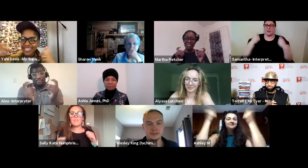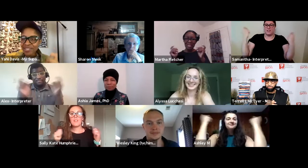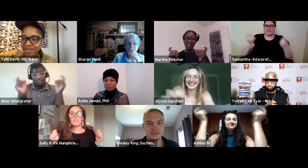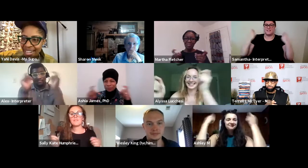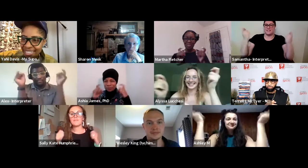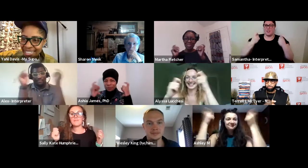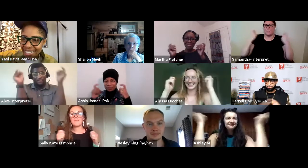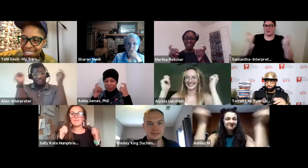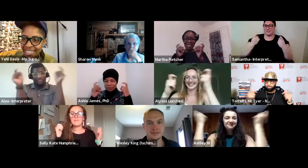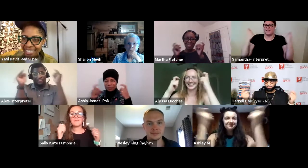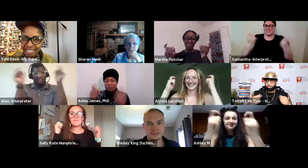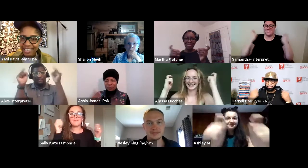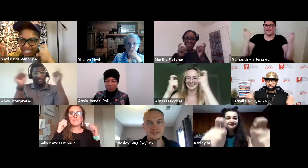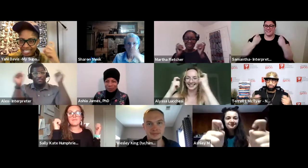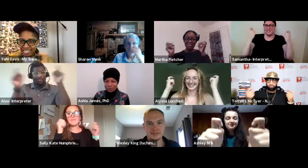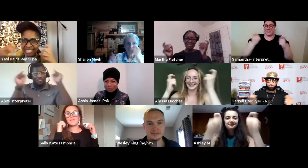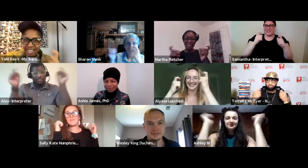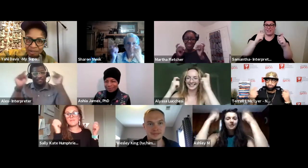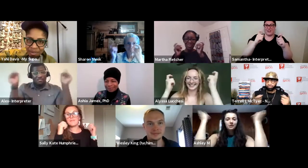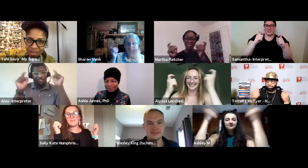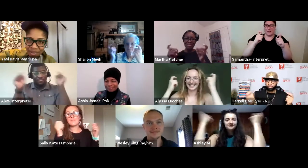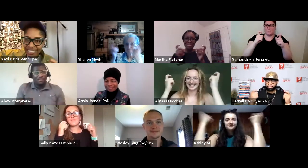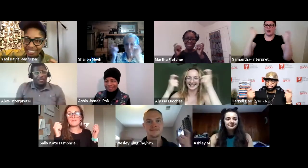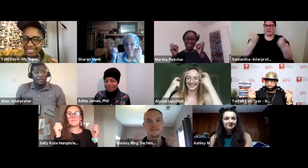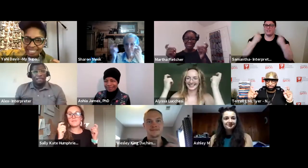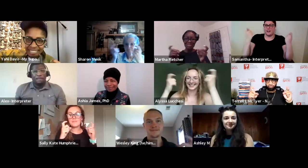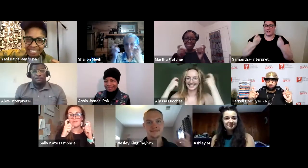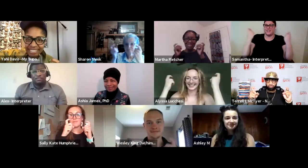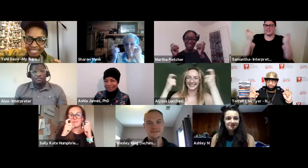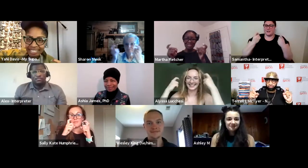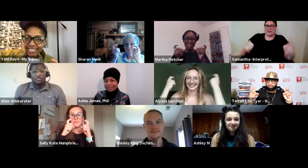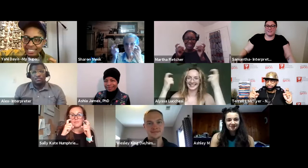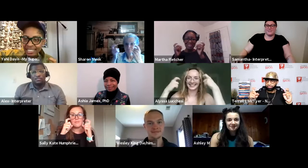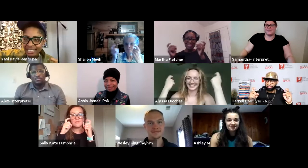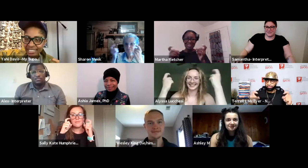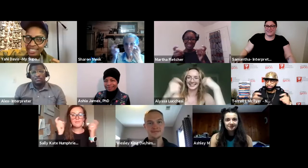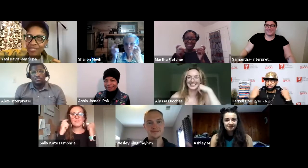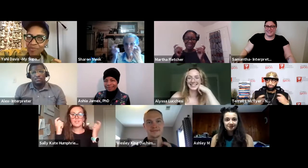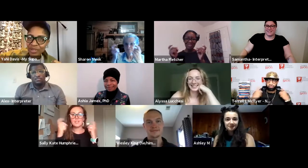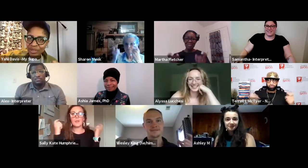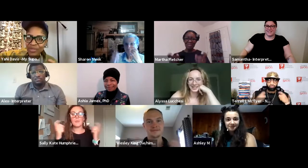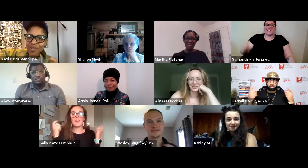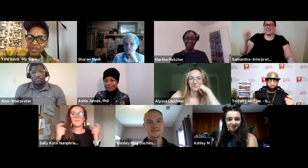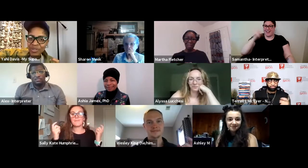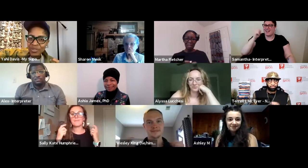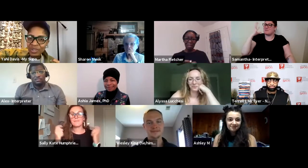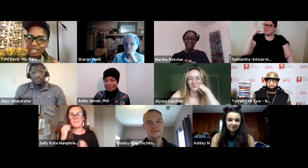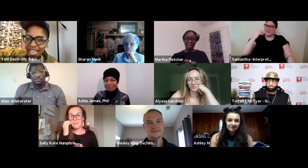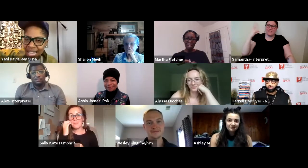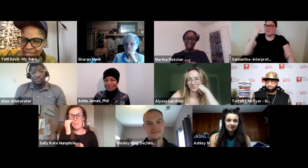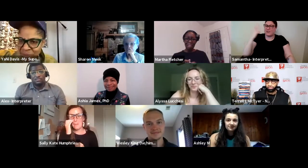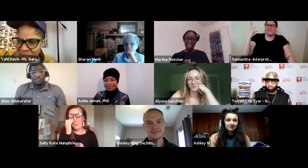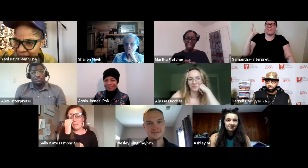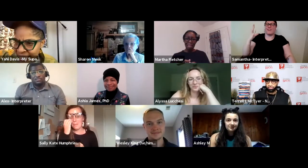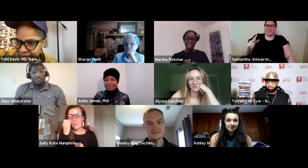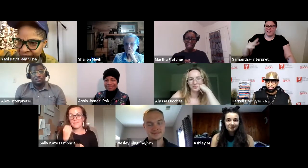It's up here. Celebrate. Celebrate. With these Celebrate. finger shapes right here, celebrate. Beautiful, beautiful.